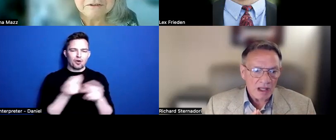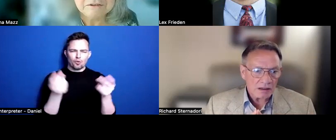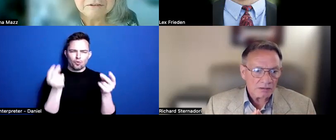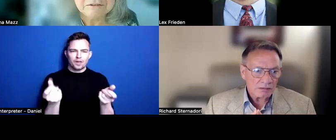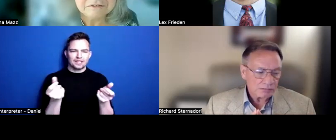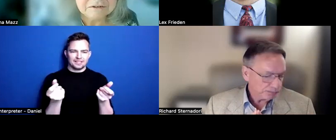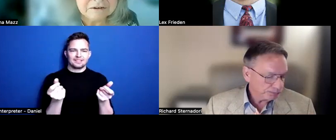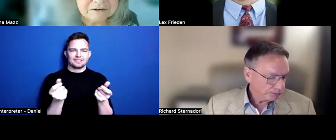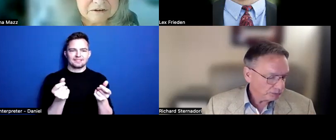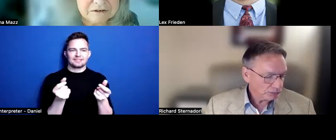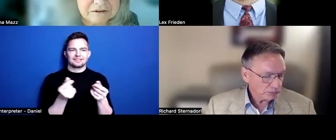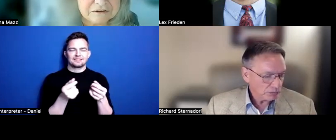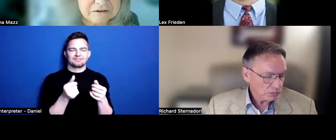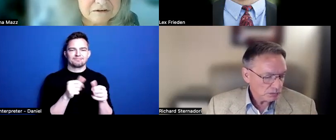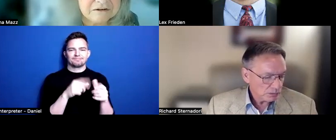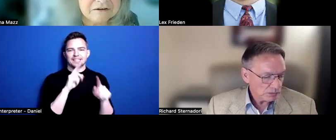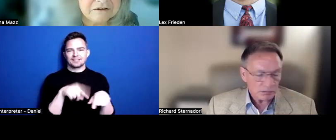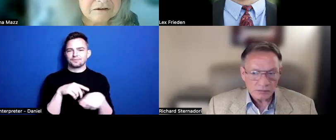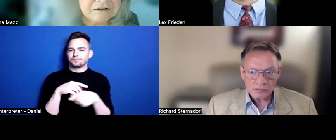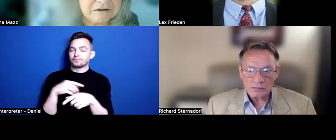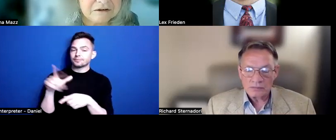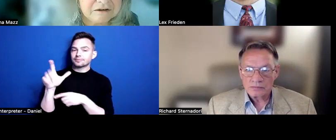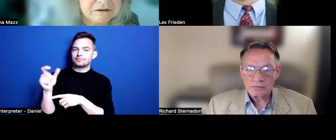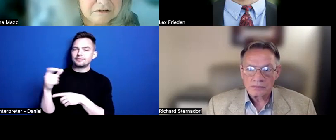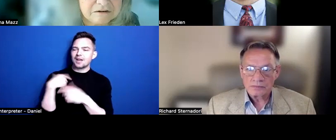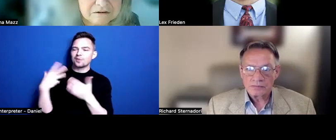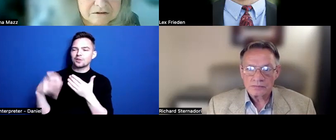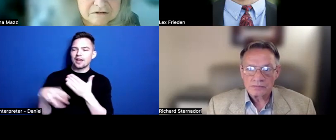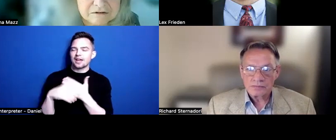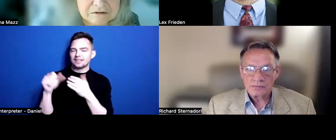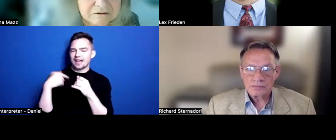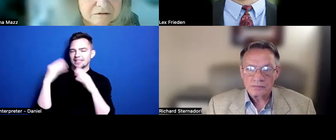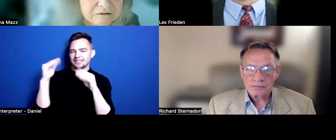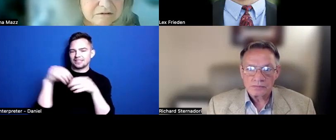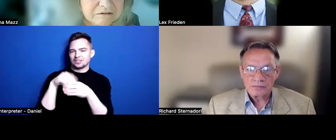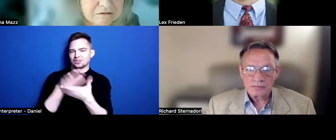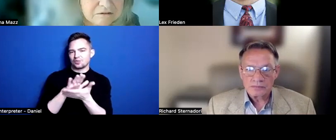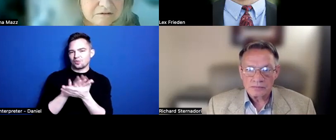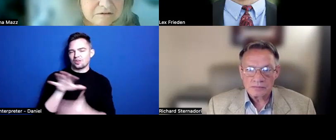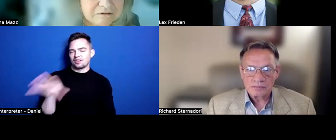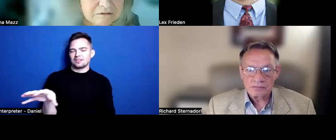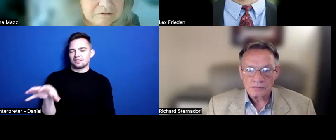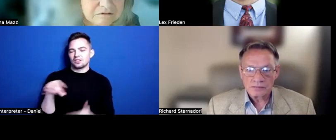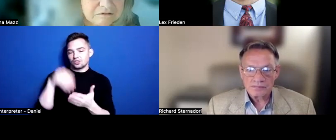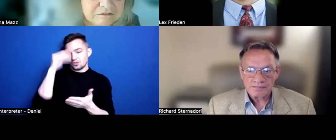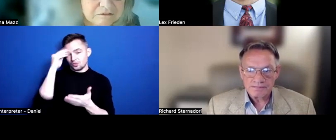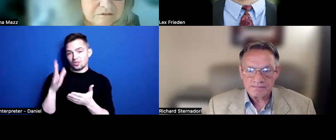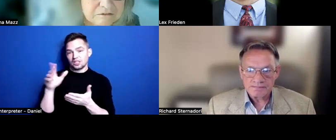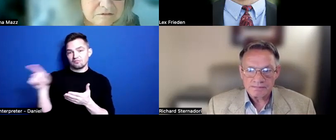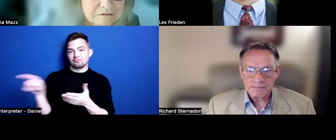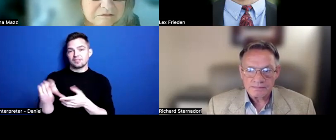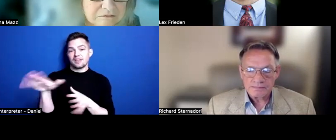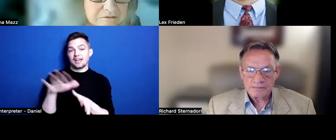I would like to add, I teach in a school where the students